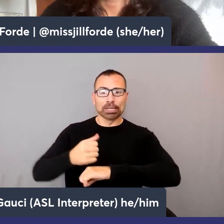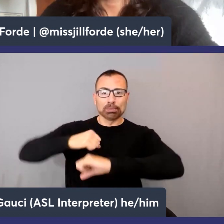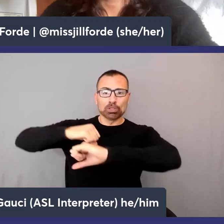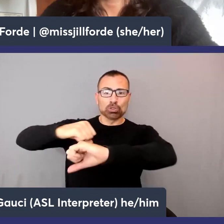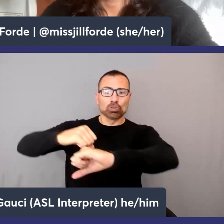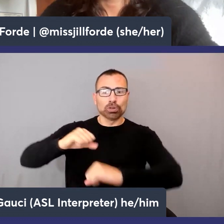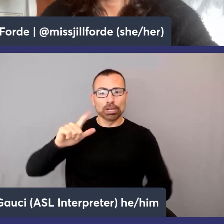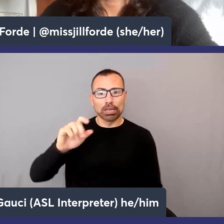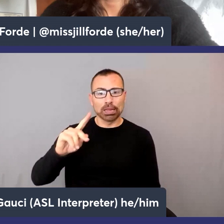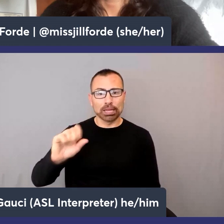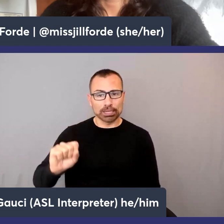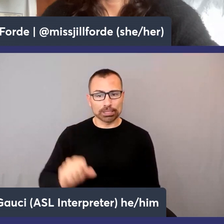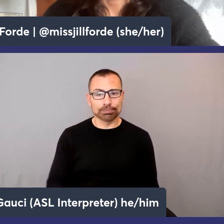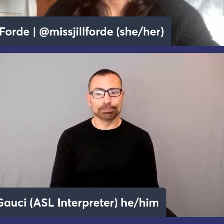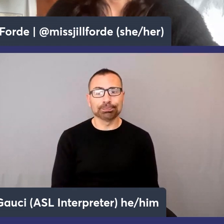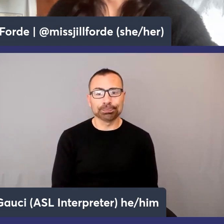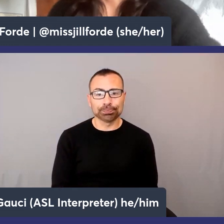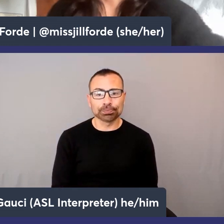service.